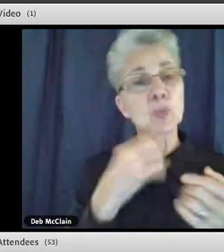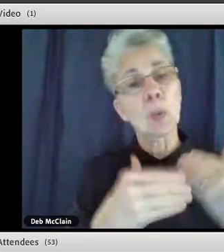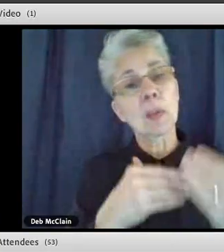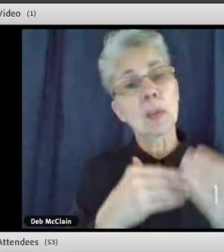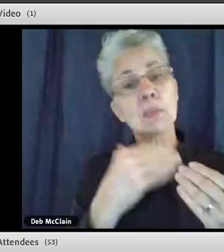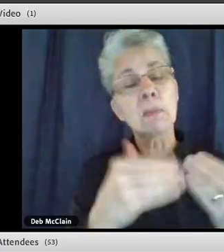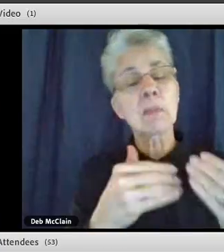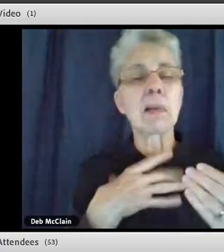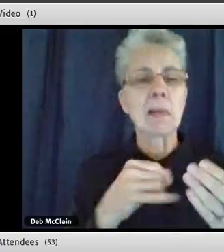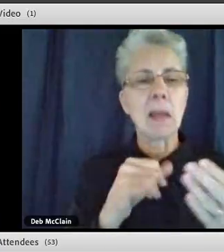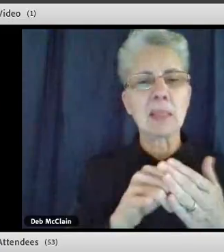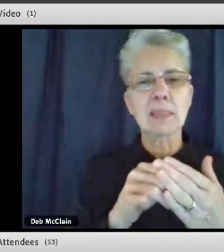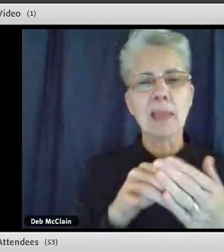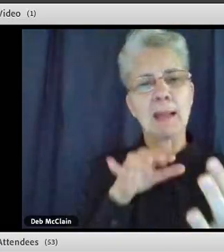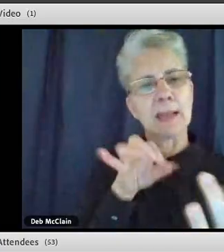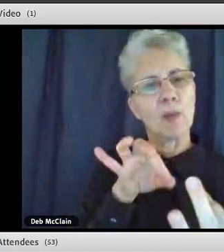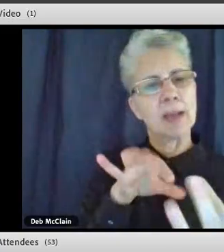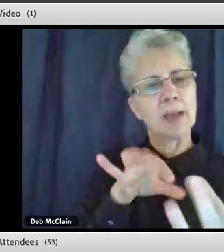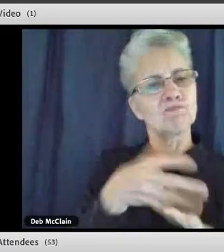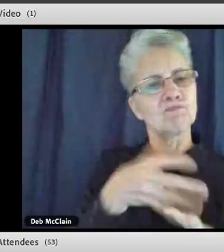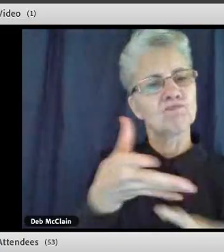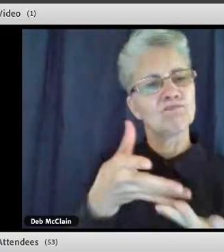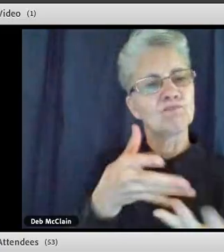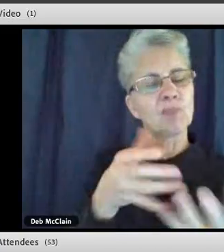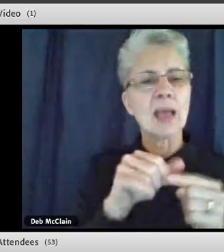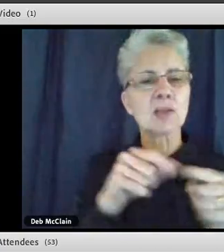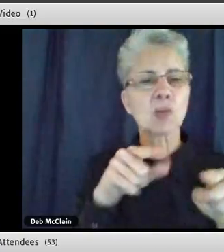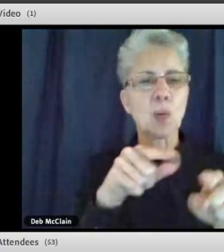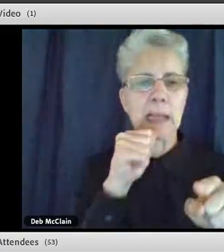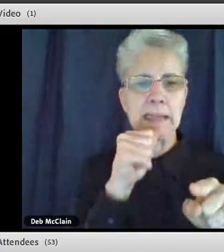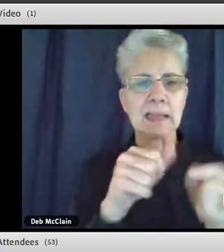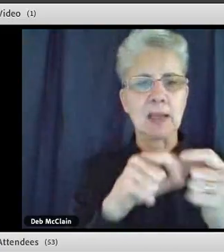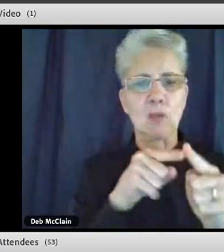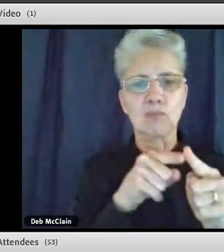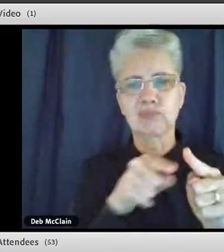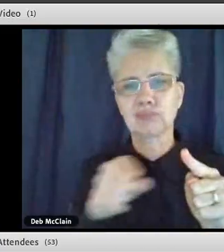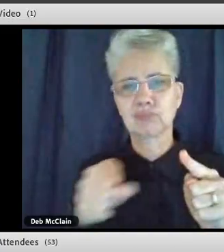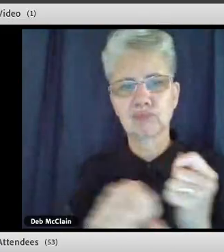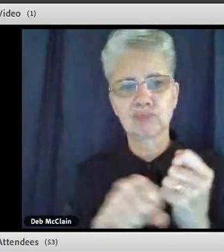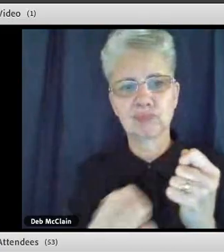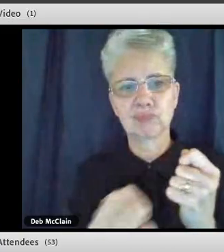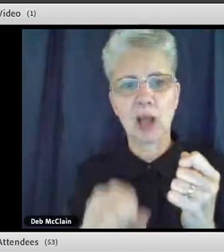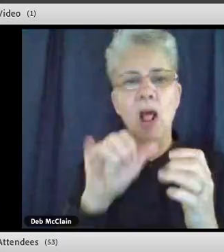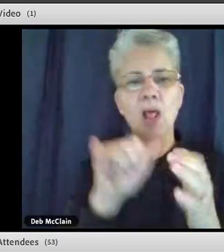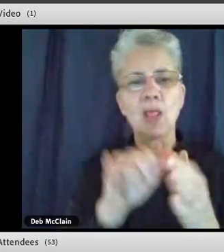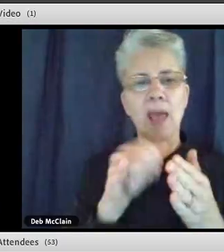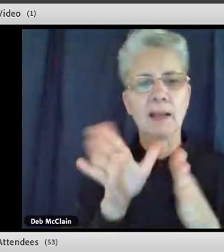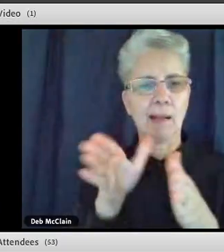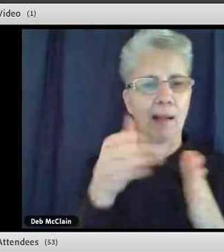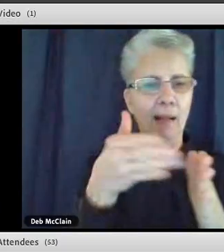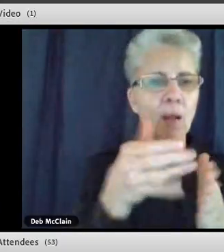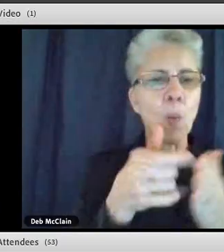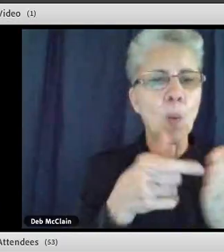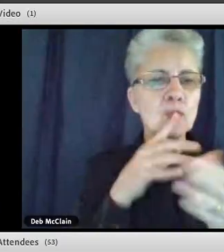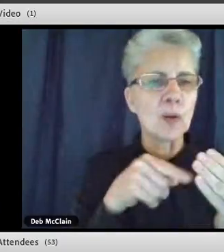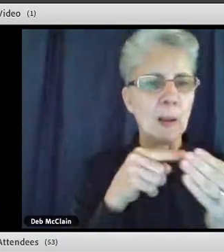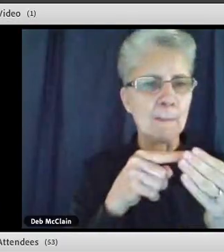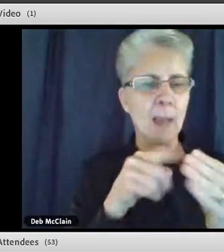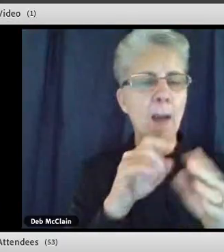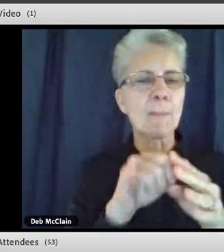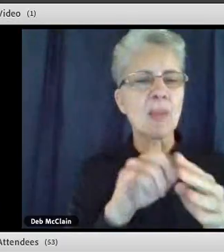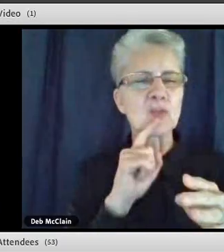I like that interaction. As long as it doesn't get us too far off track of what we're talking about, that's fine. But